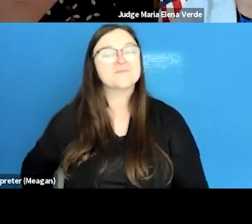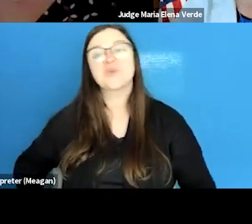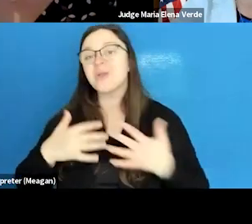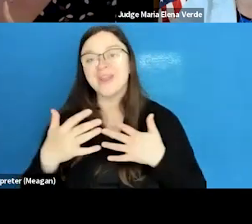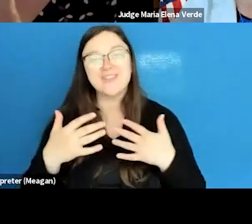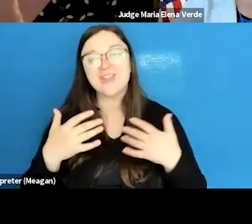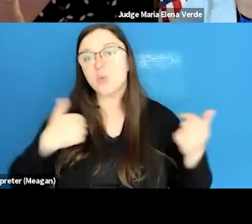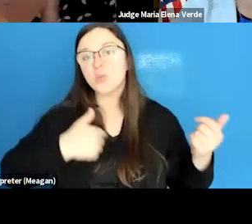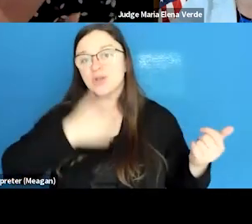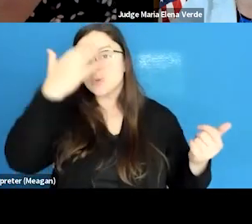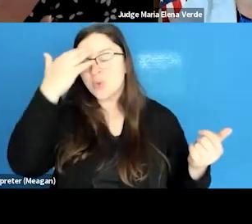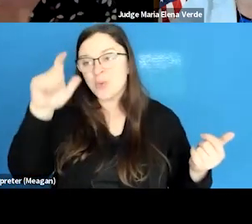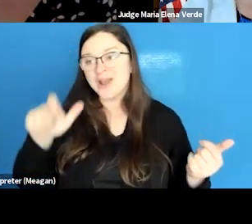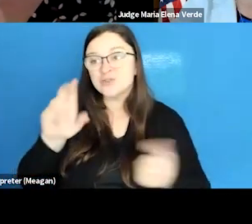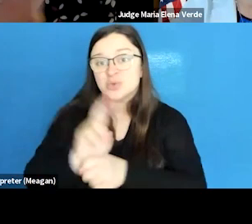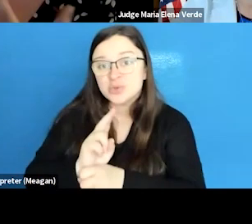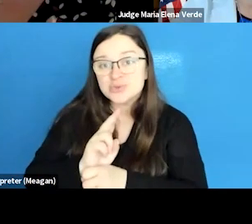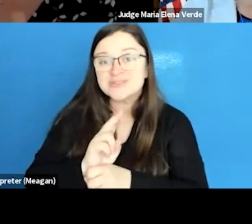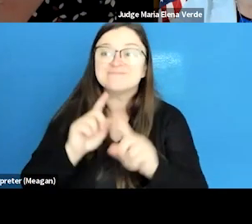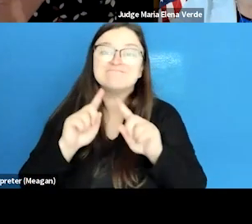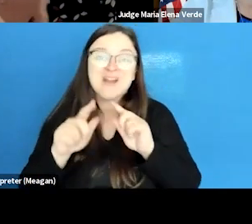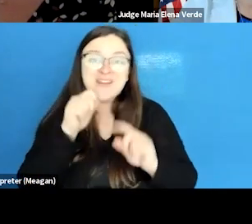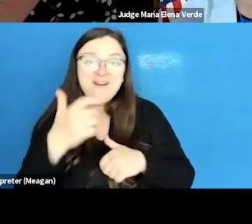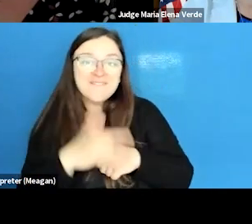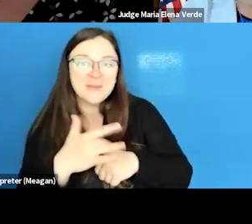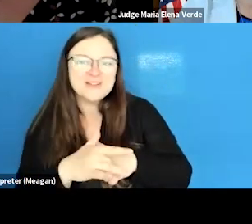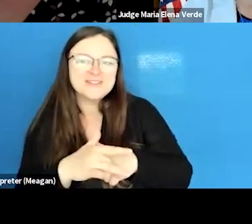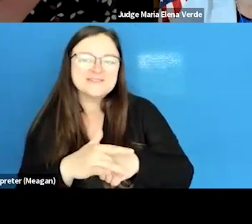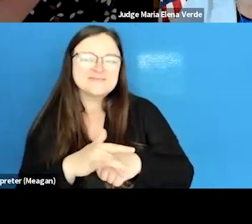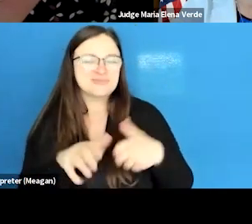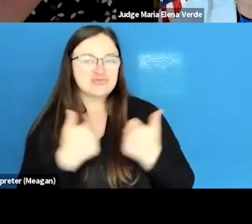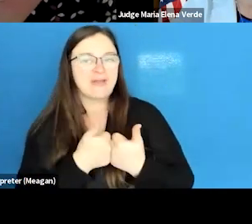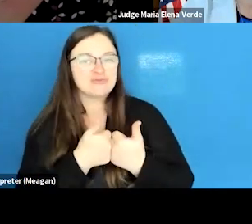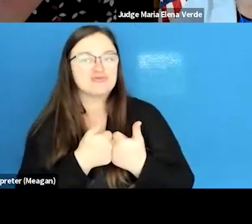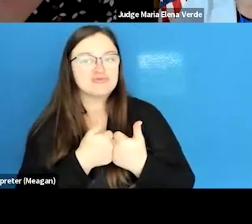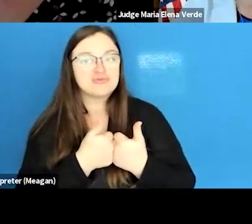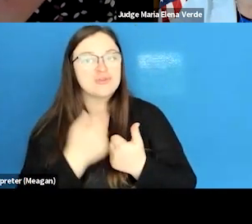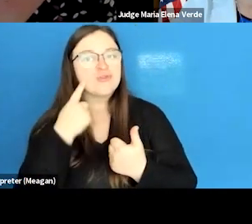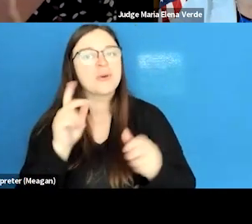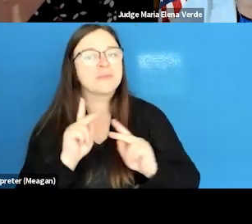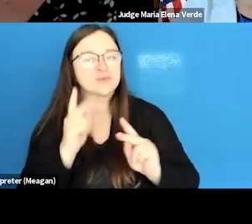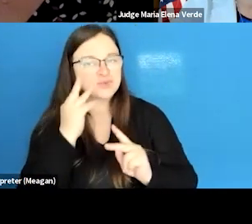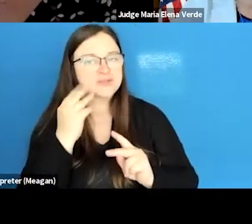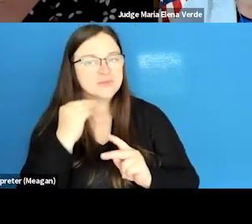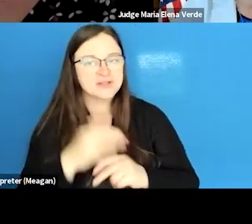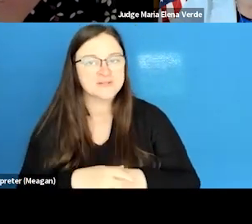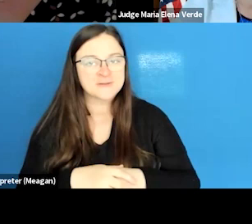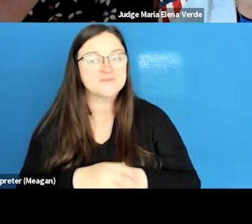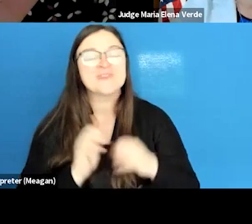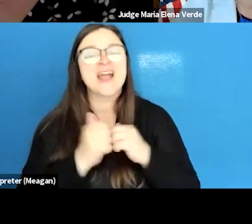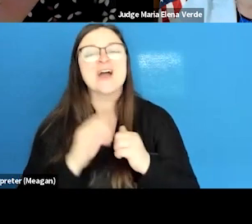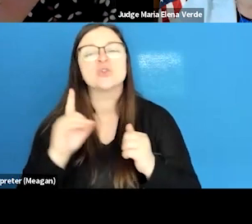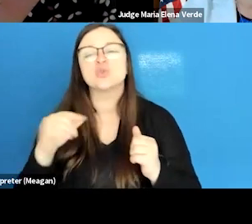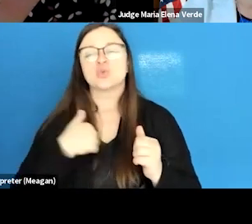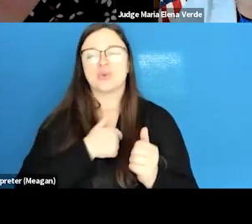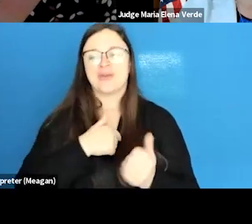be utilized, but they're not available, that can be a really hard challenge for people to undergo as well. And how do we mitigate that